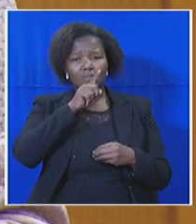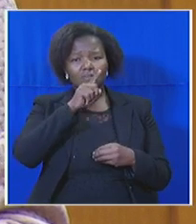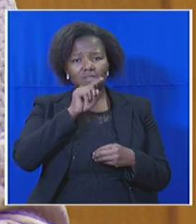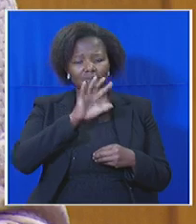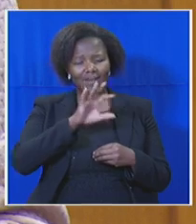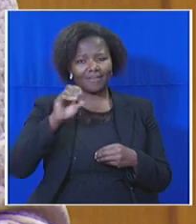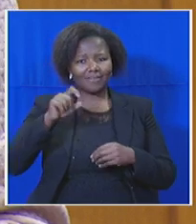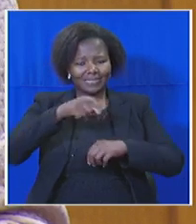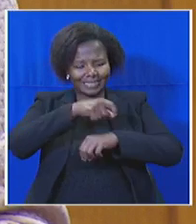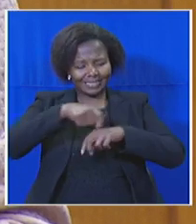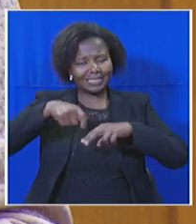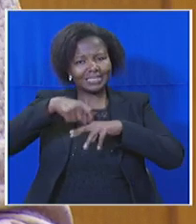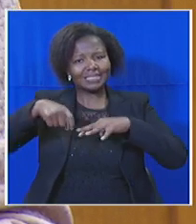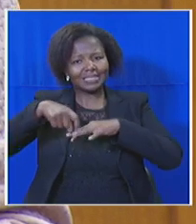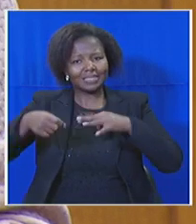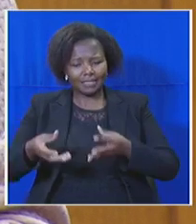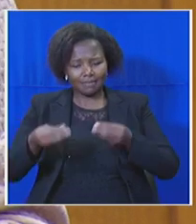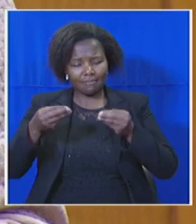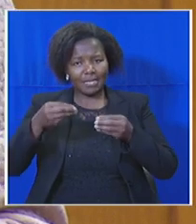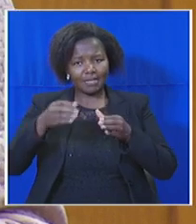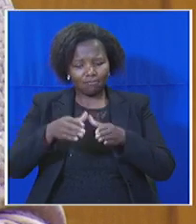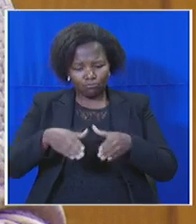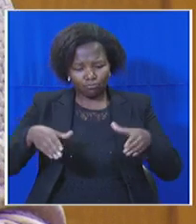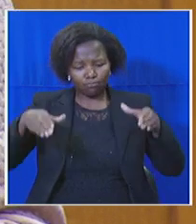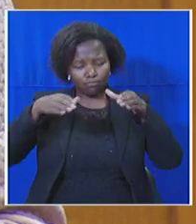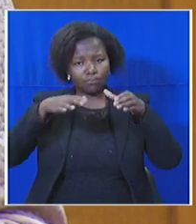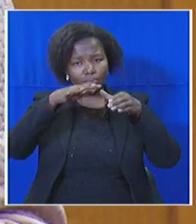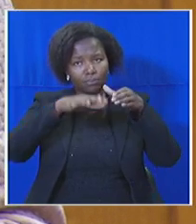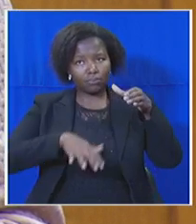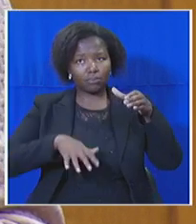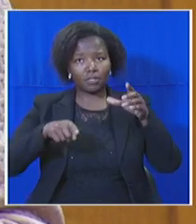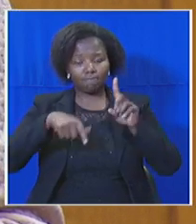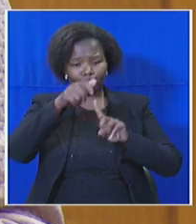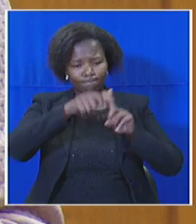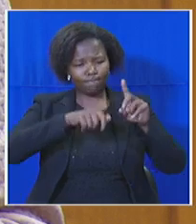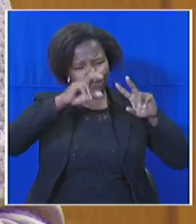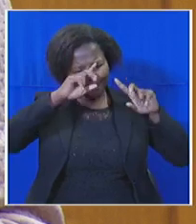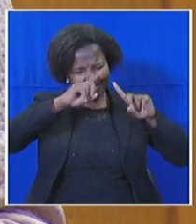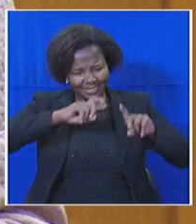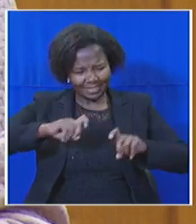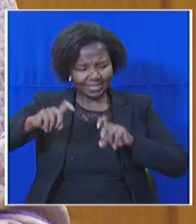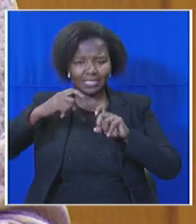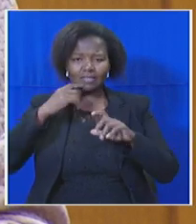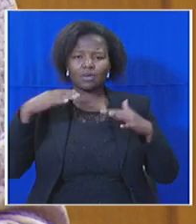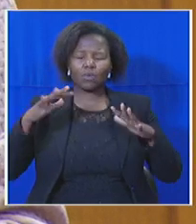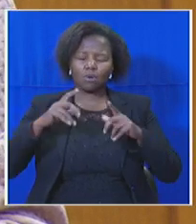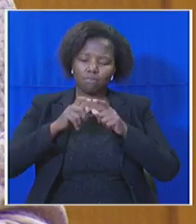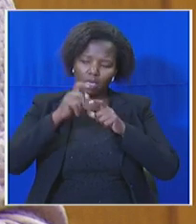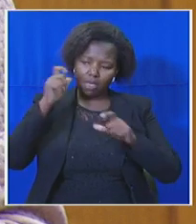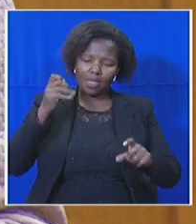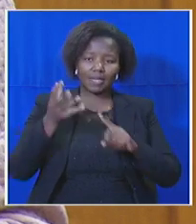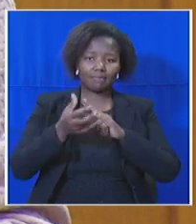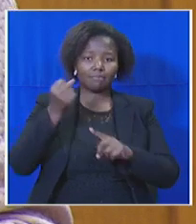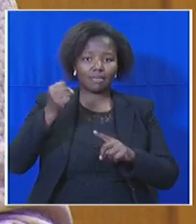fossil elements found in the cave, scientists are calling this the biggest discovery of its kind on African soil and of great